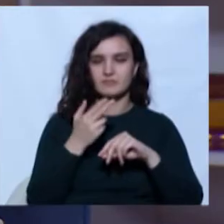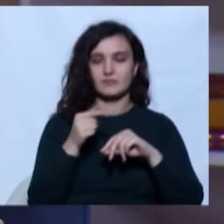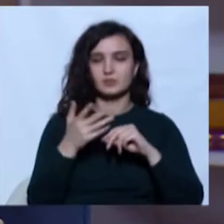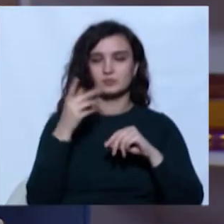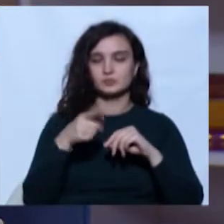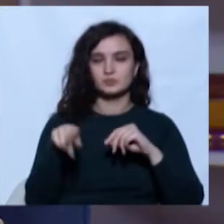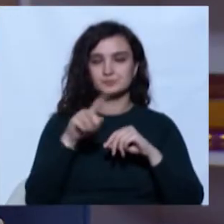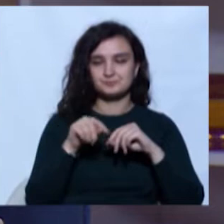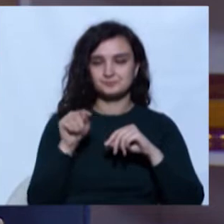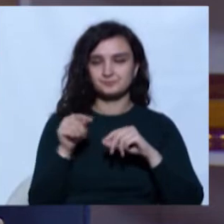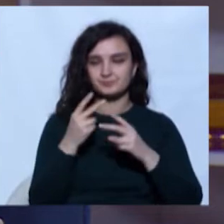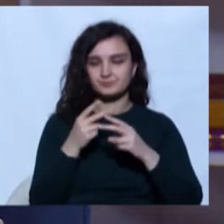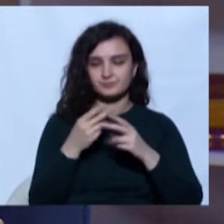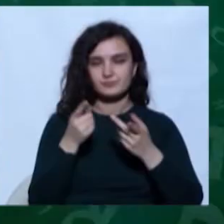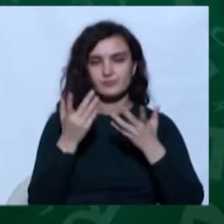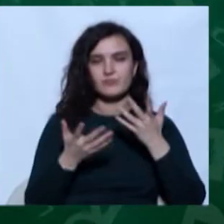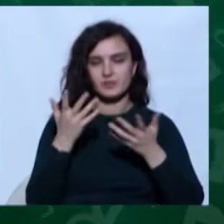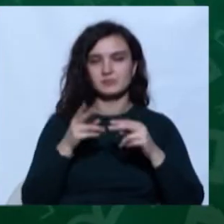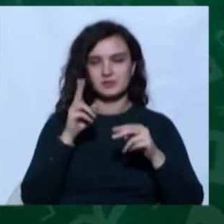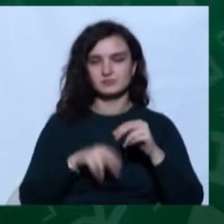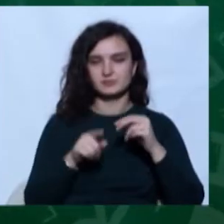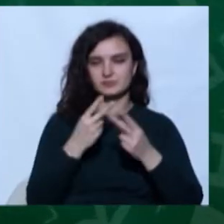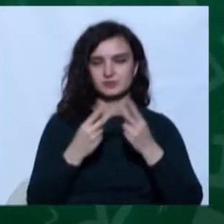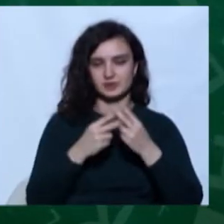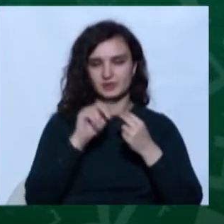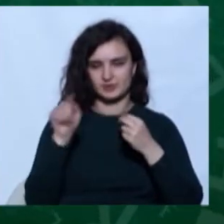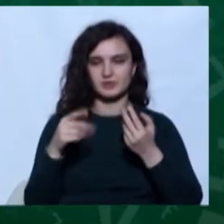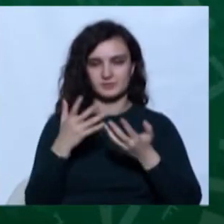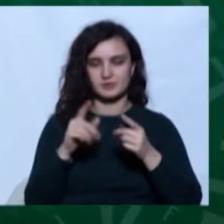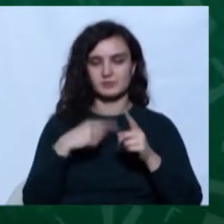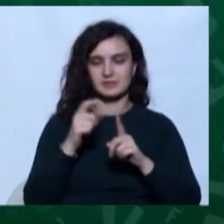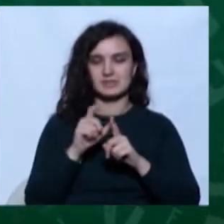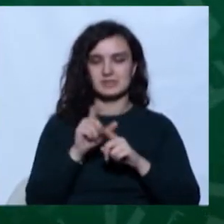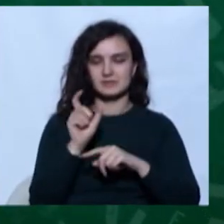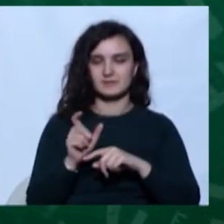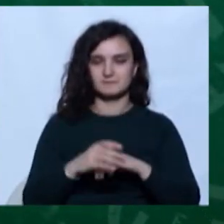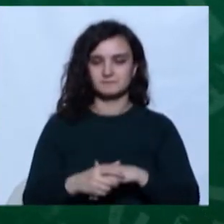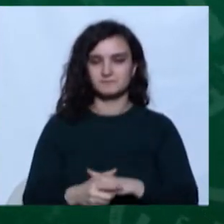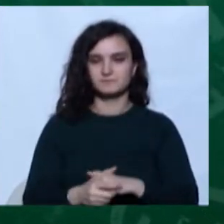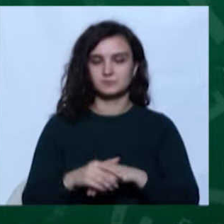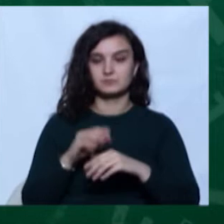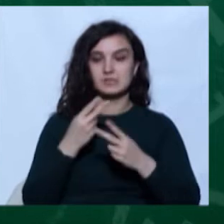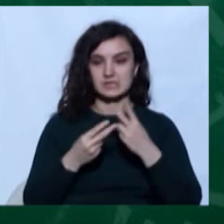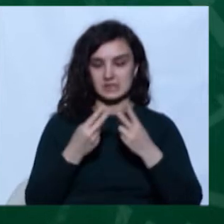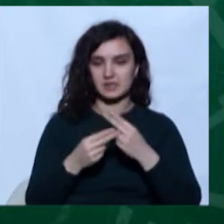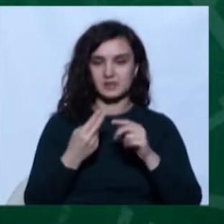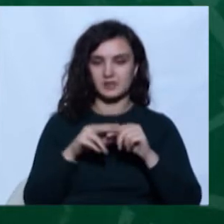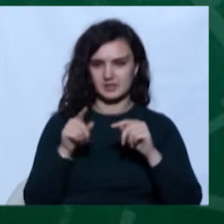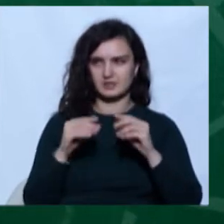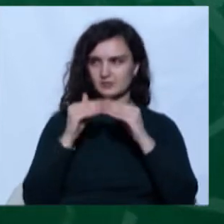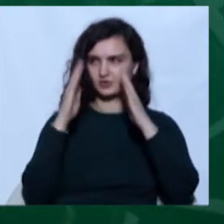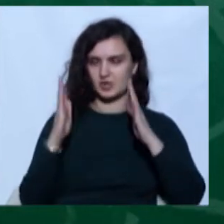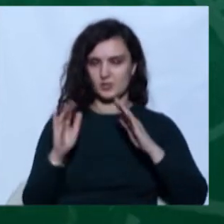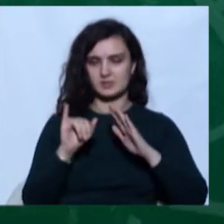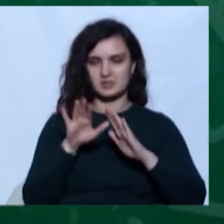you commit treason, you'll probably end up in prison, our next word. And a prison is a building